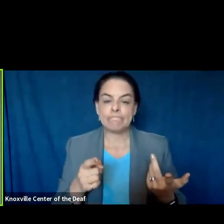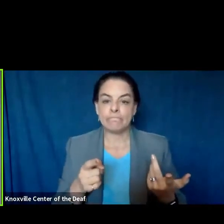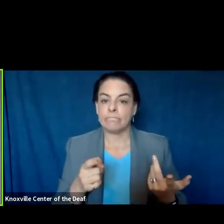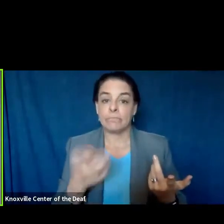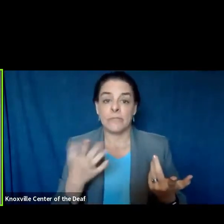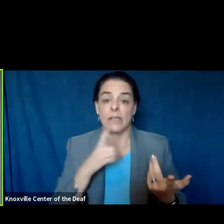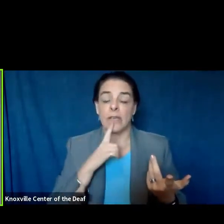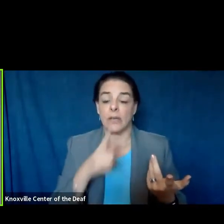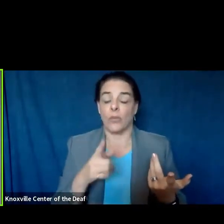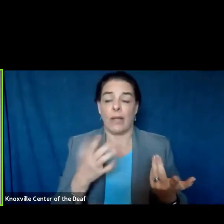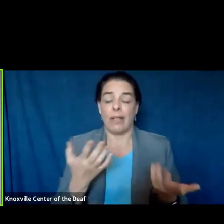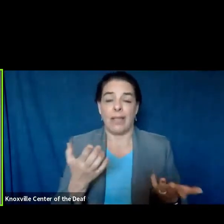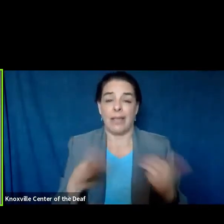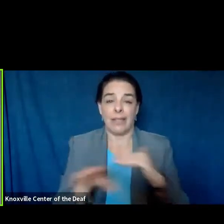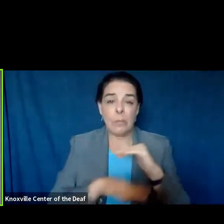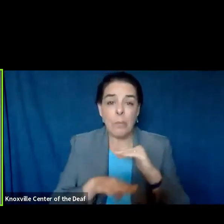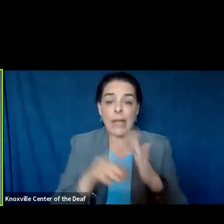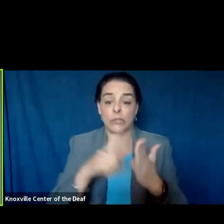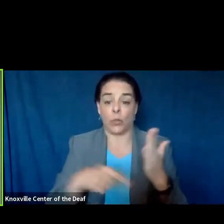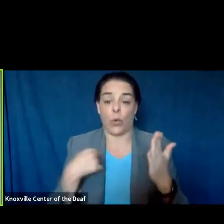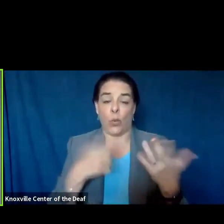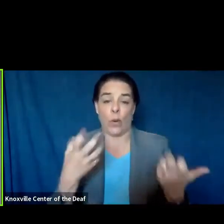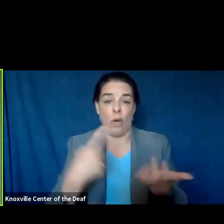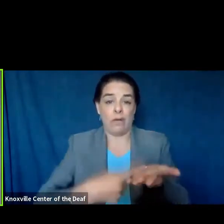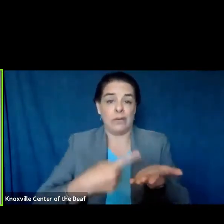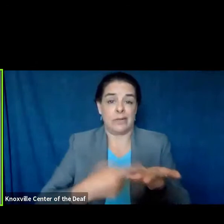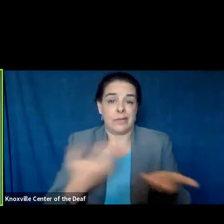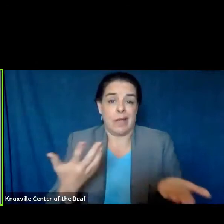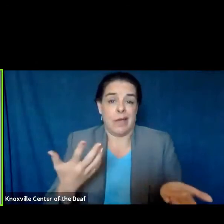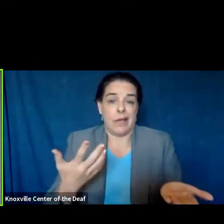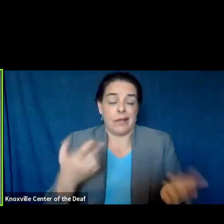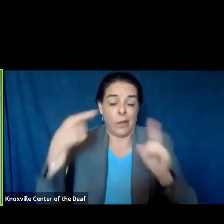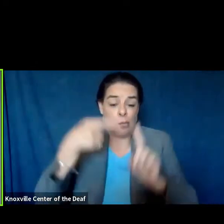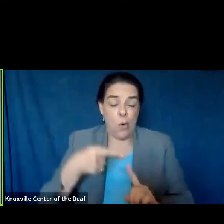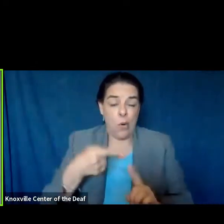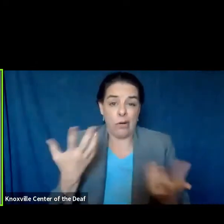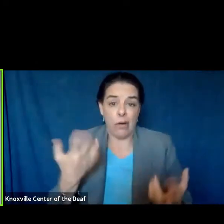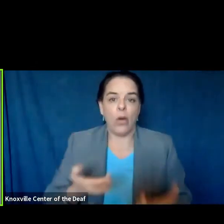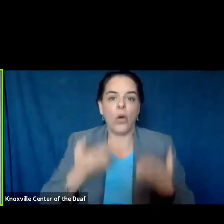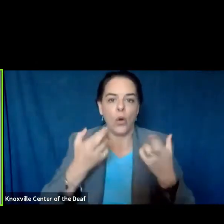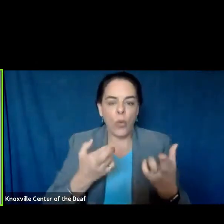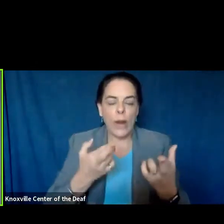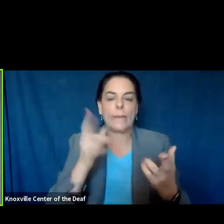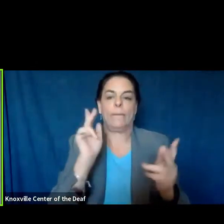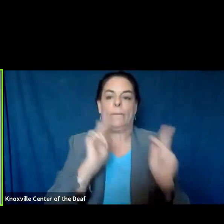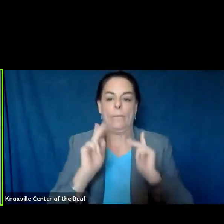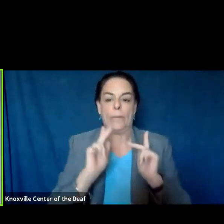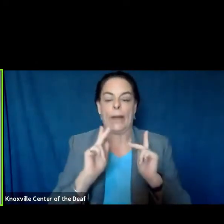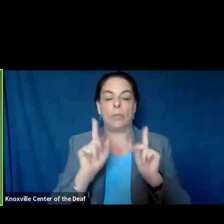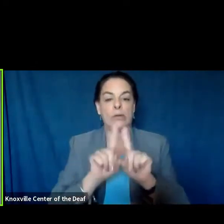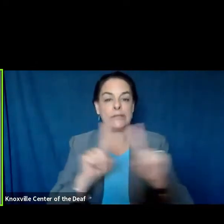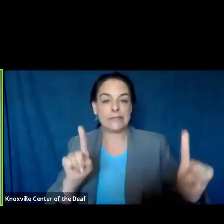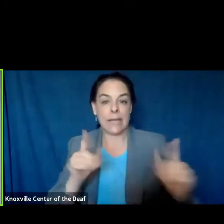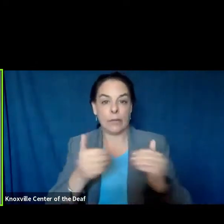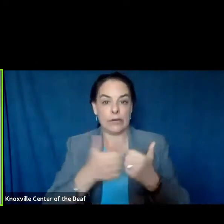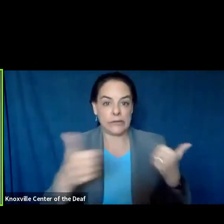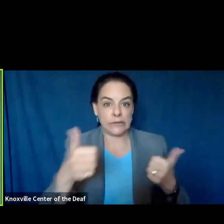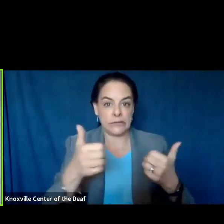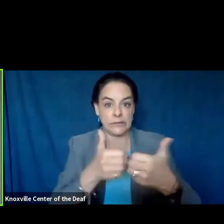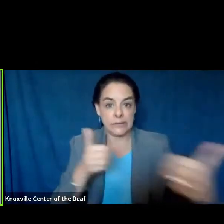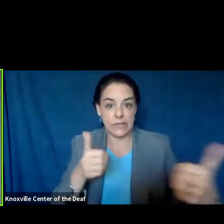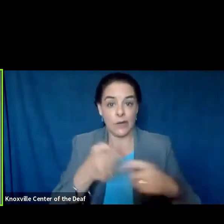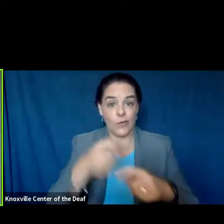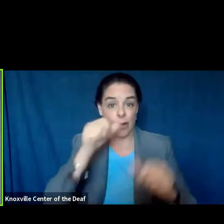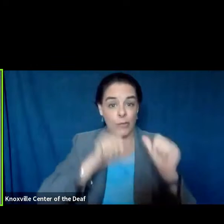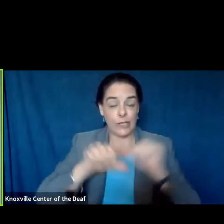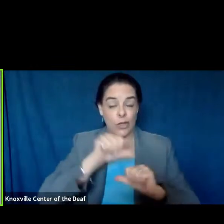brass tacks there. Of what we're wanting to talk about is recommending people about being separate from each other and keeping